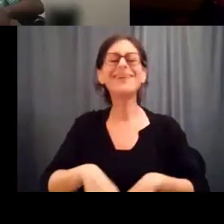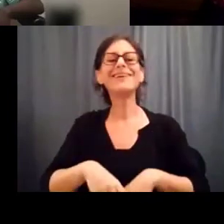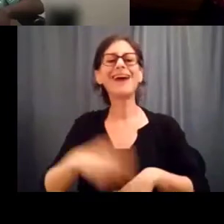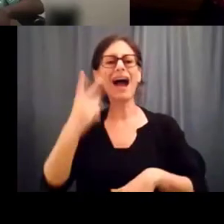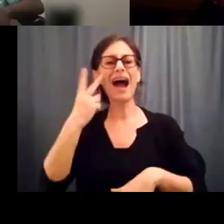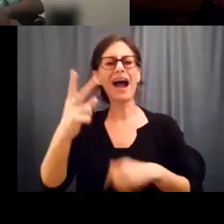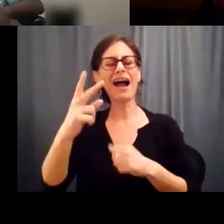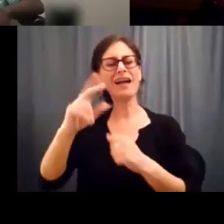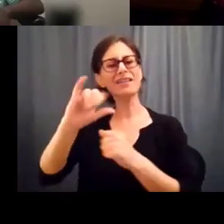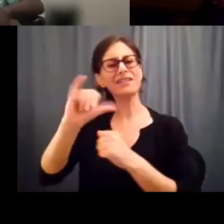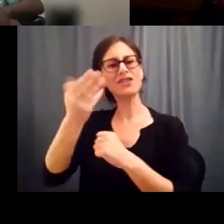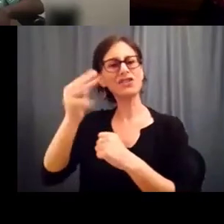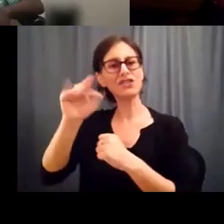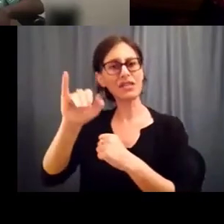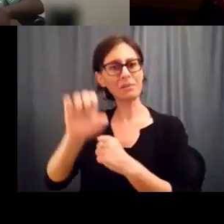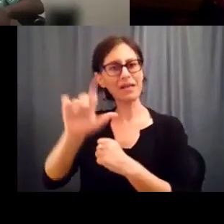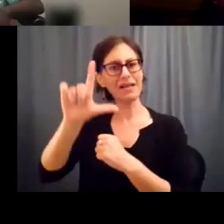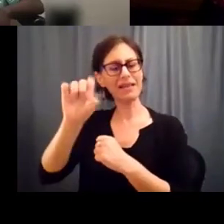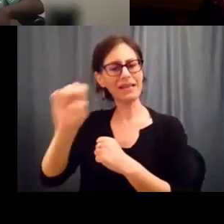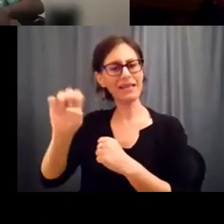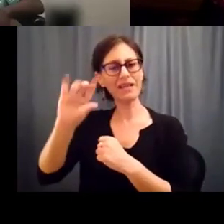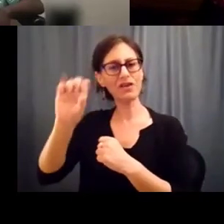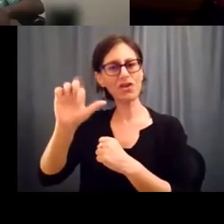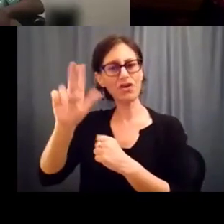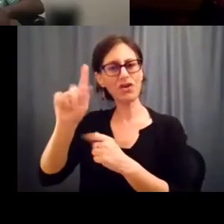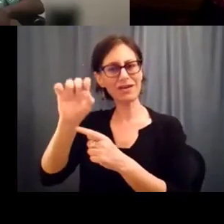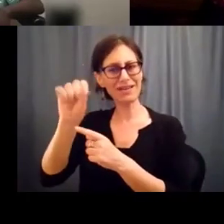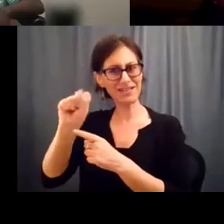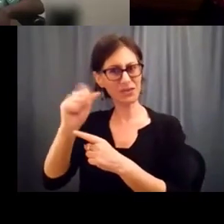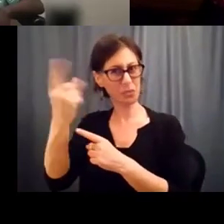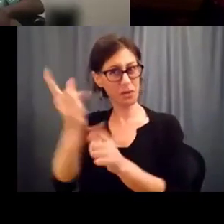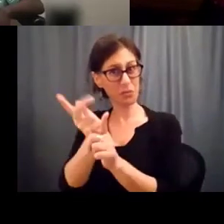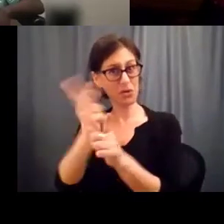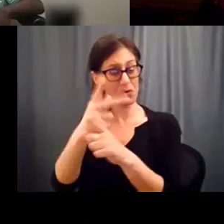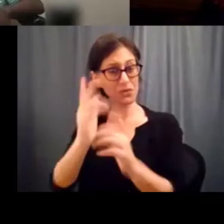like Jamie Lee Curtis was one of the producers.